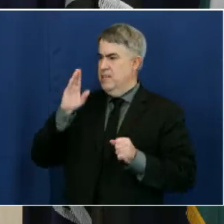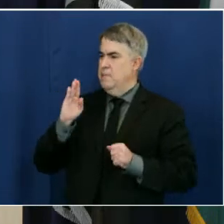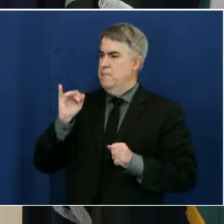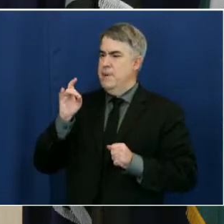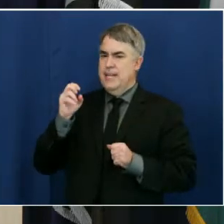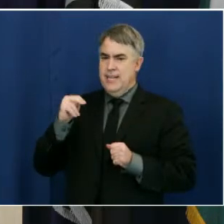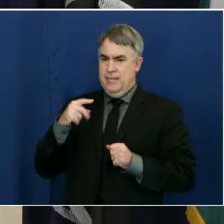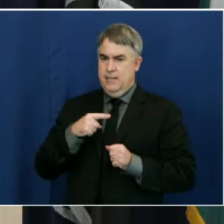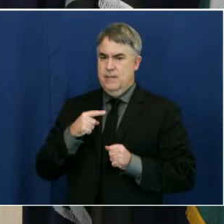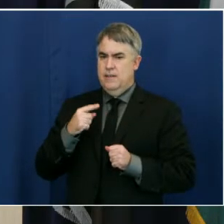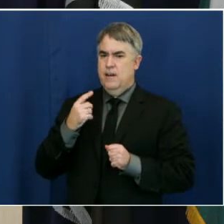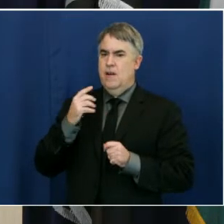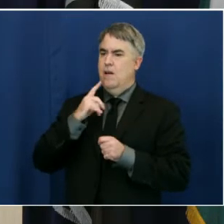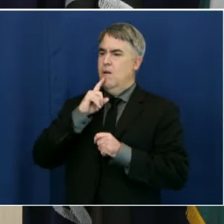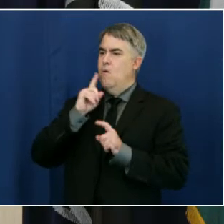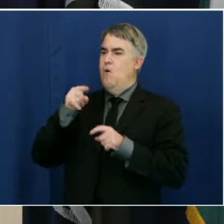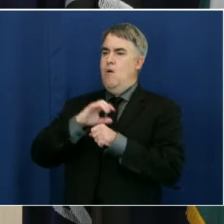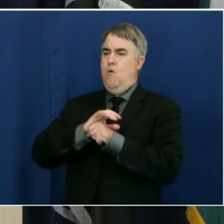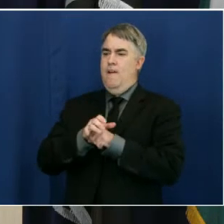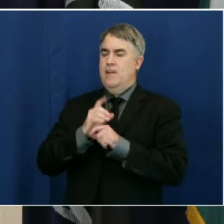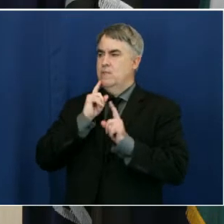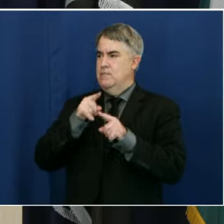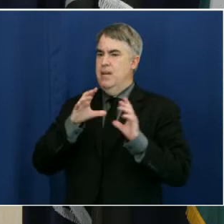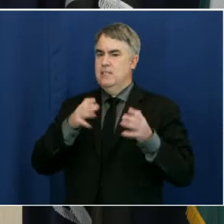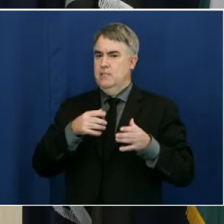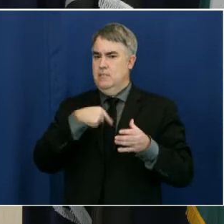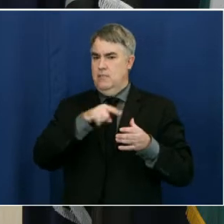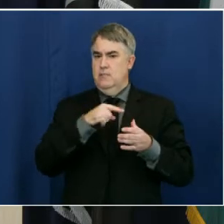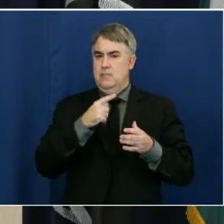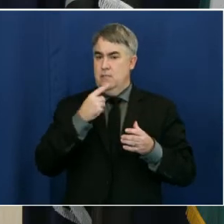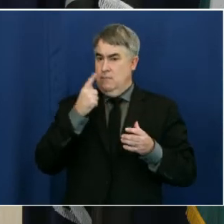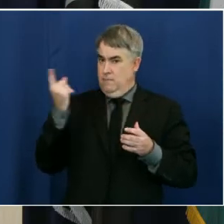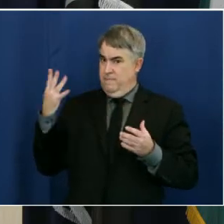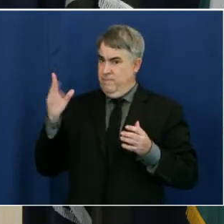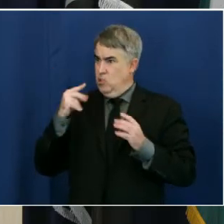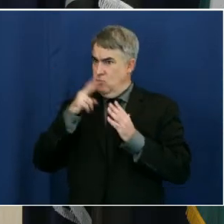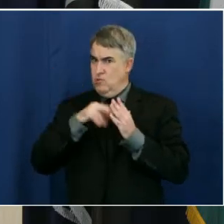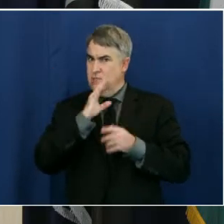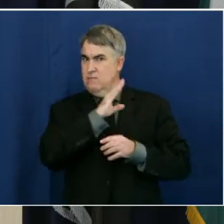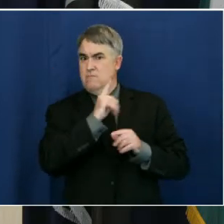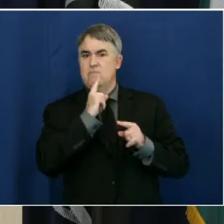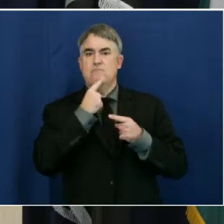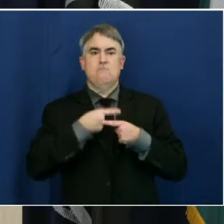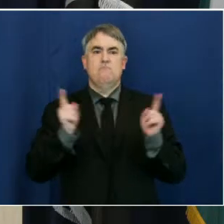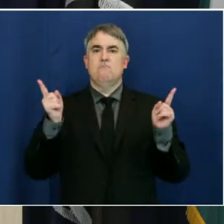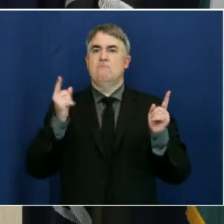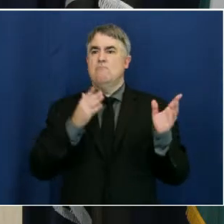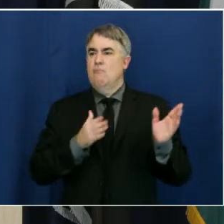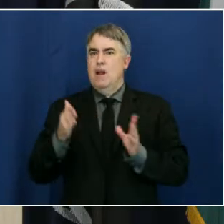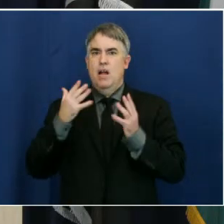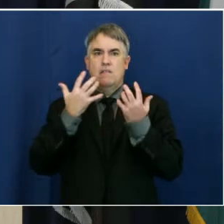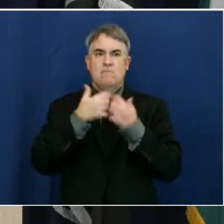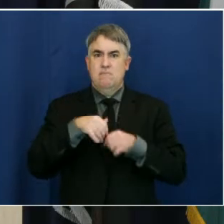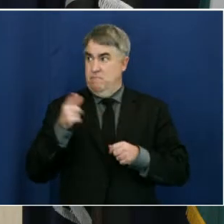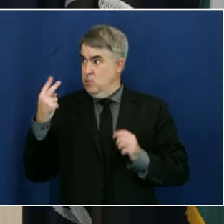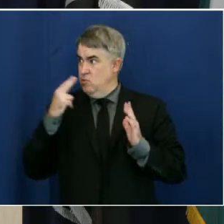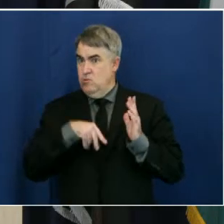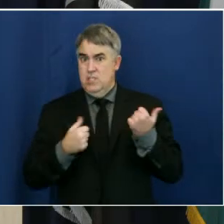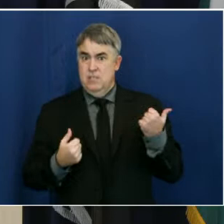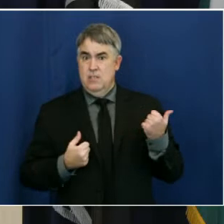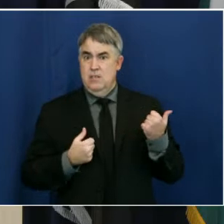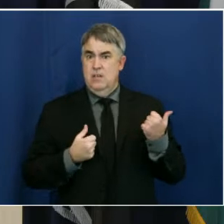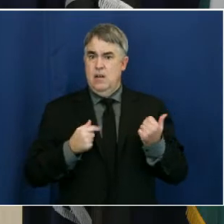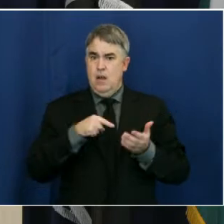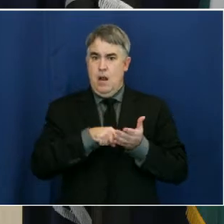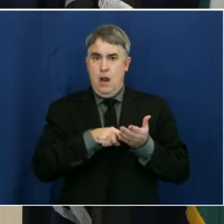released. Actually, he wants to know, have you read President Biden's plan, and do you see anything in that plan that could specifically help San